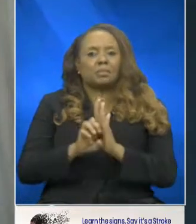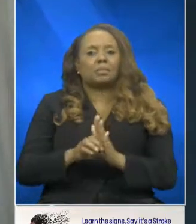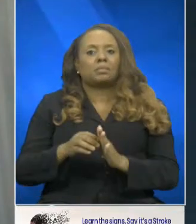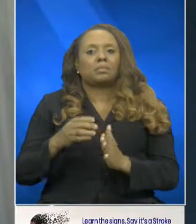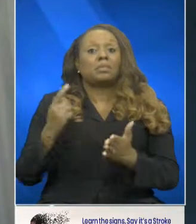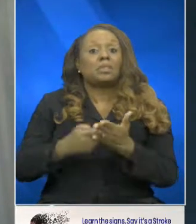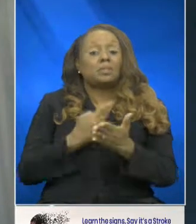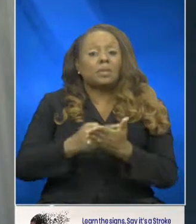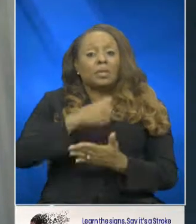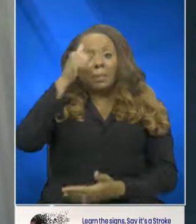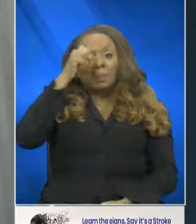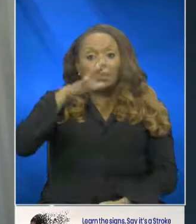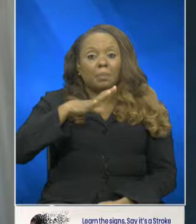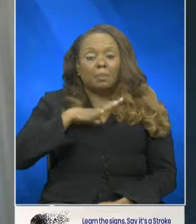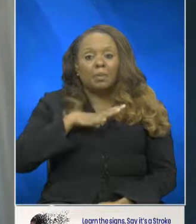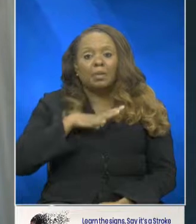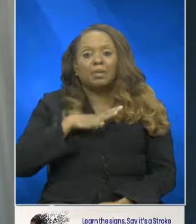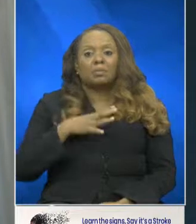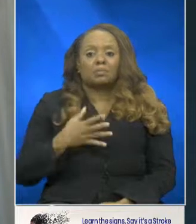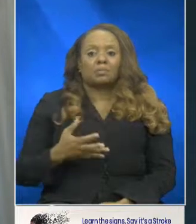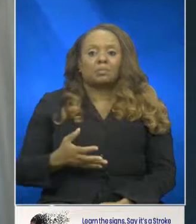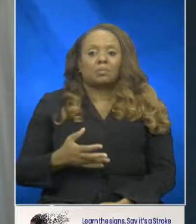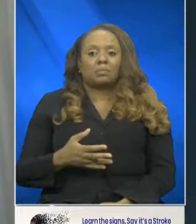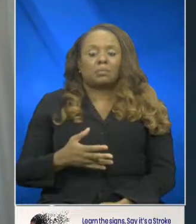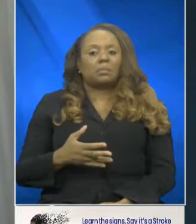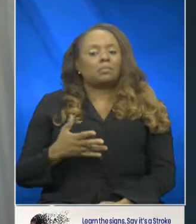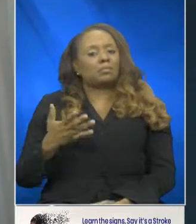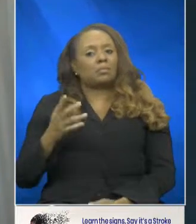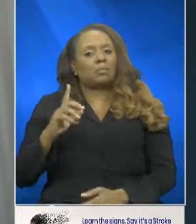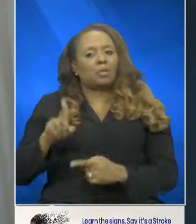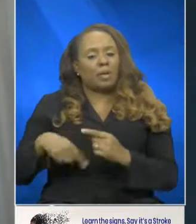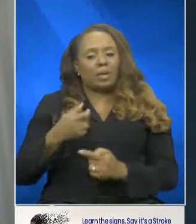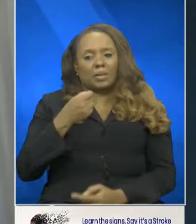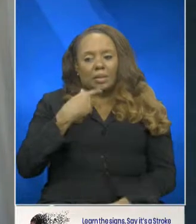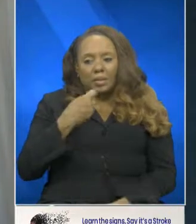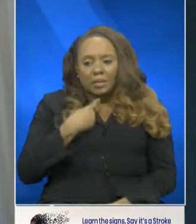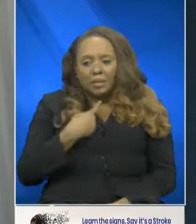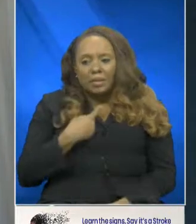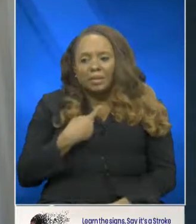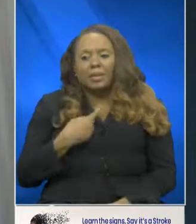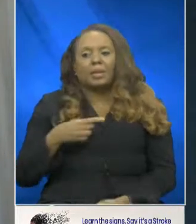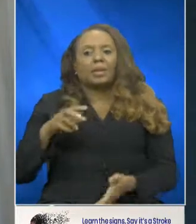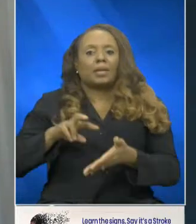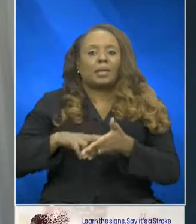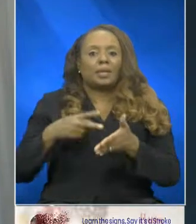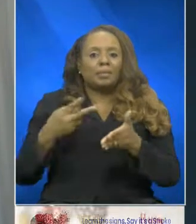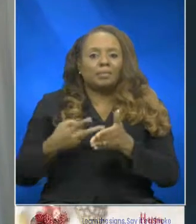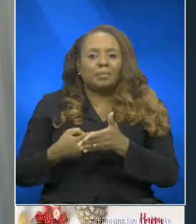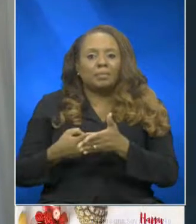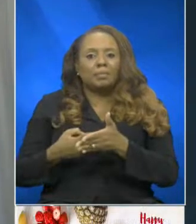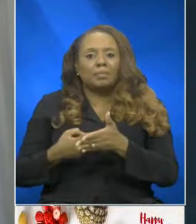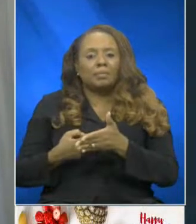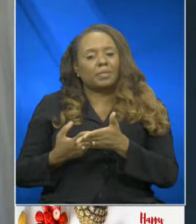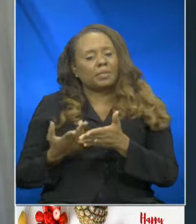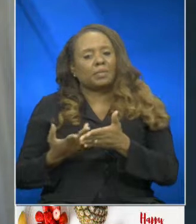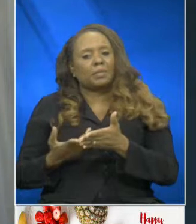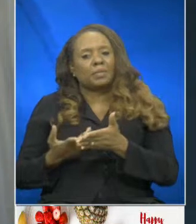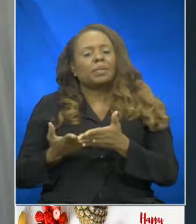those antihypertensive medications can cause impotence. Now, if you find that you are having a problem with